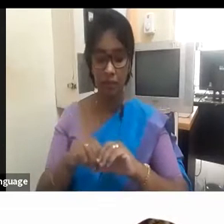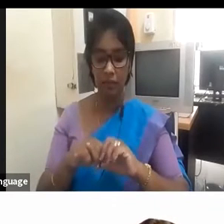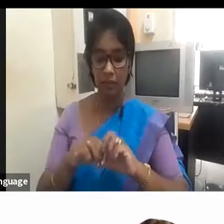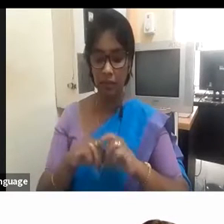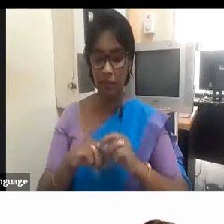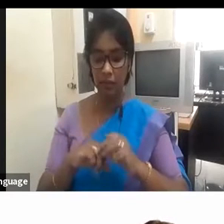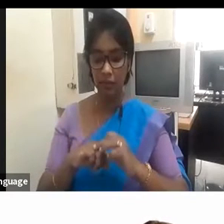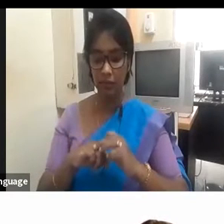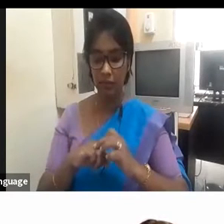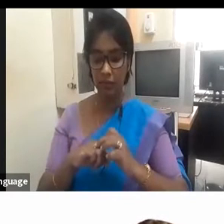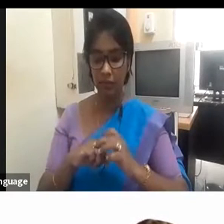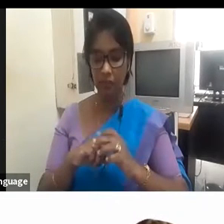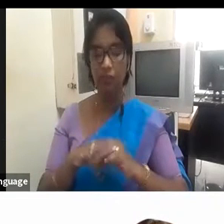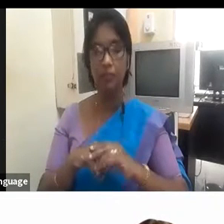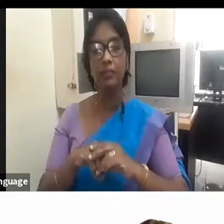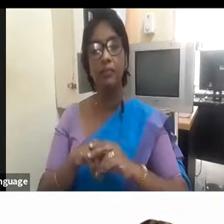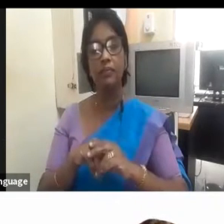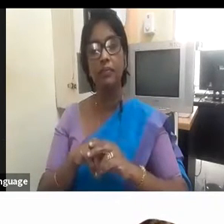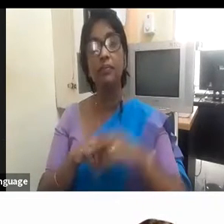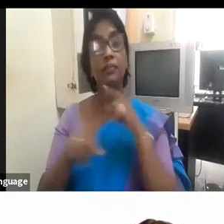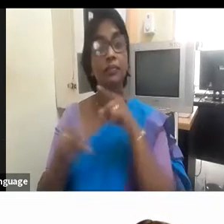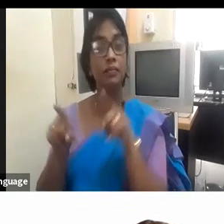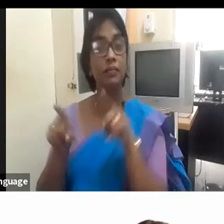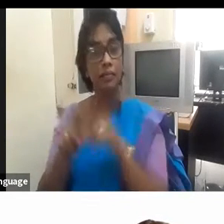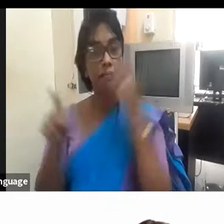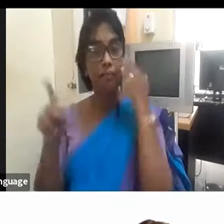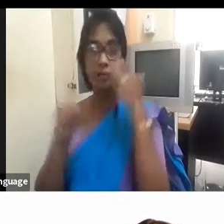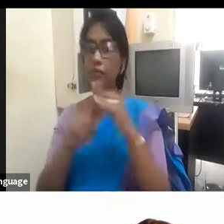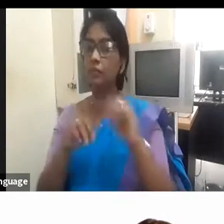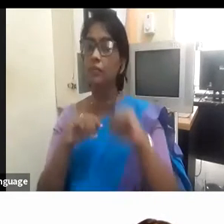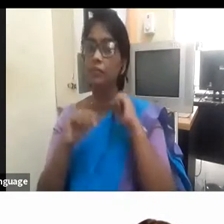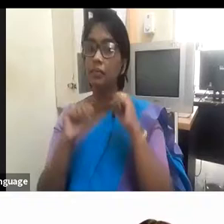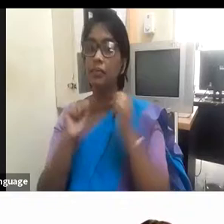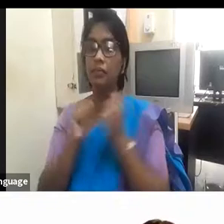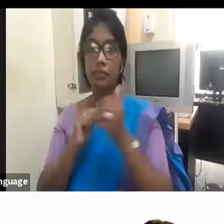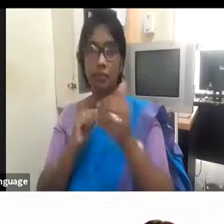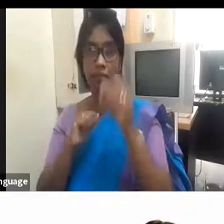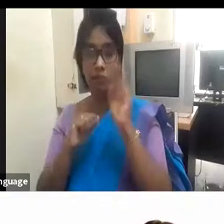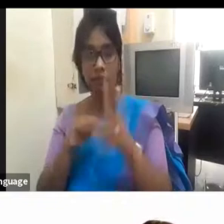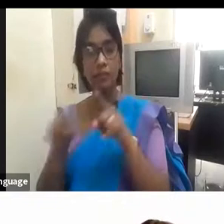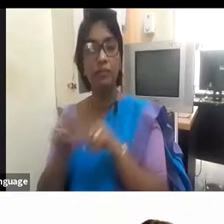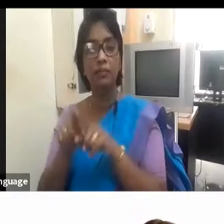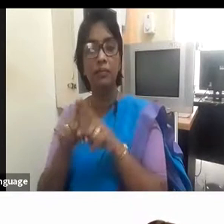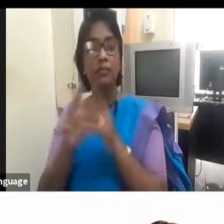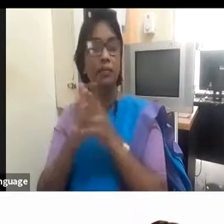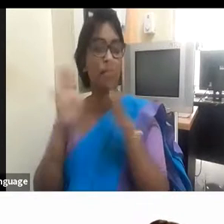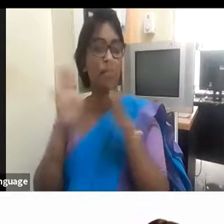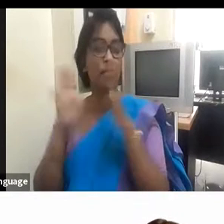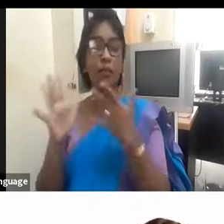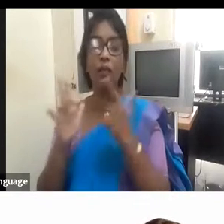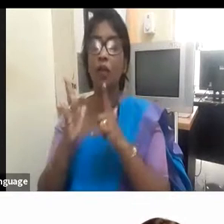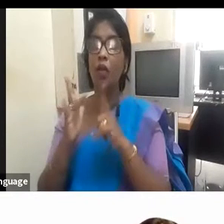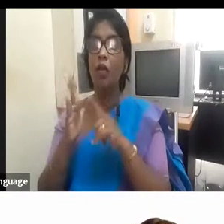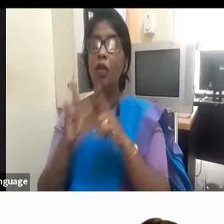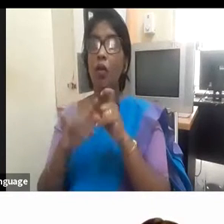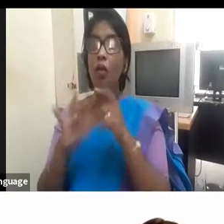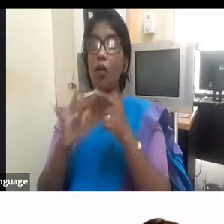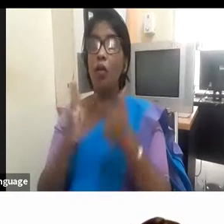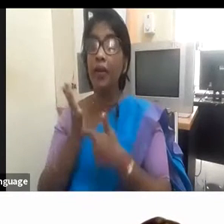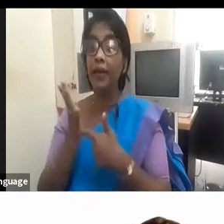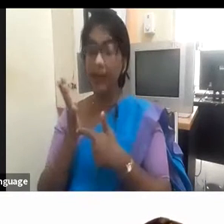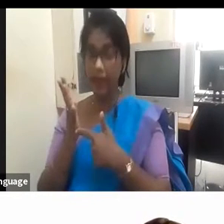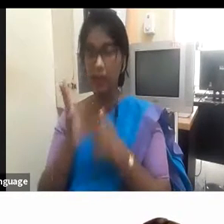is concerned, we have done audits, how conducive the organization is,